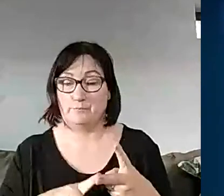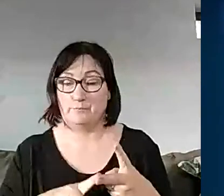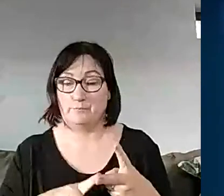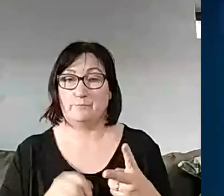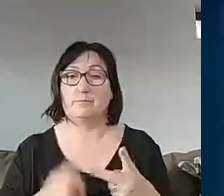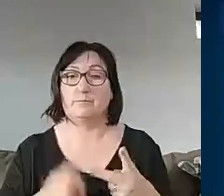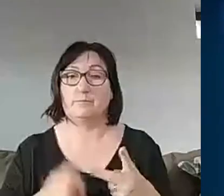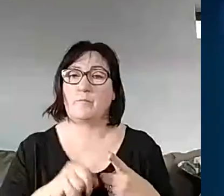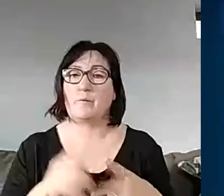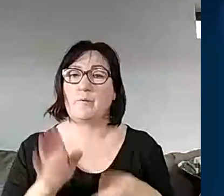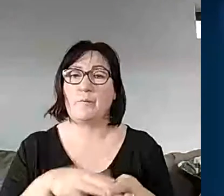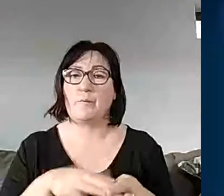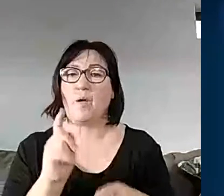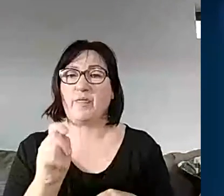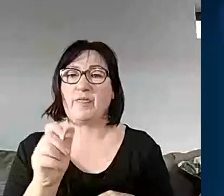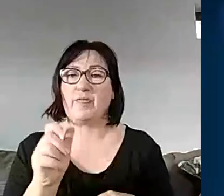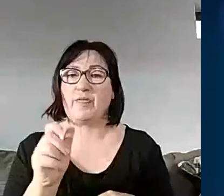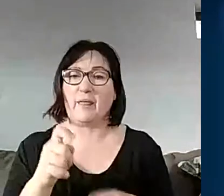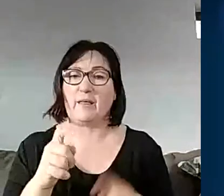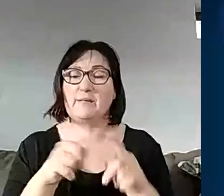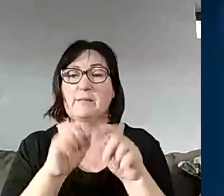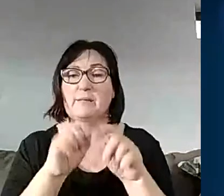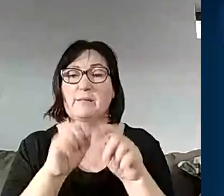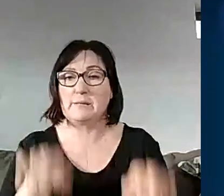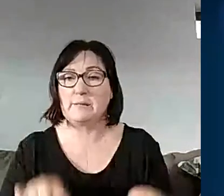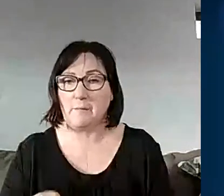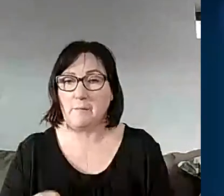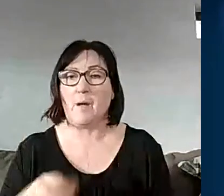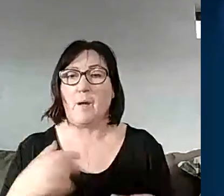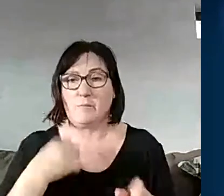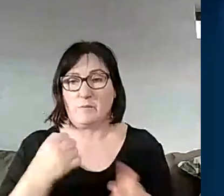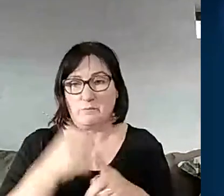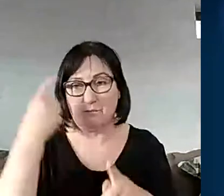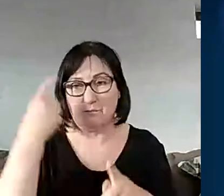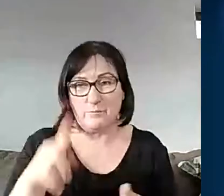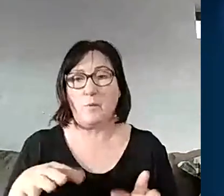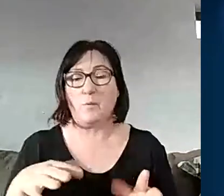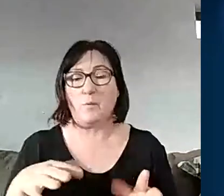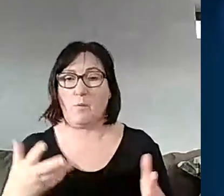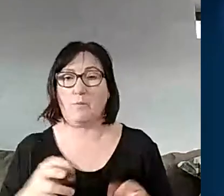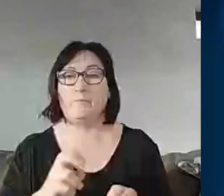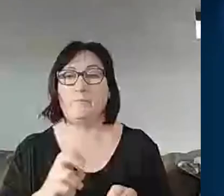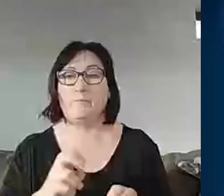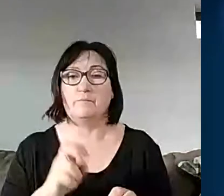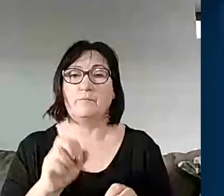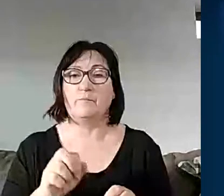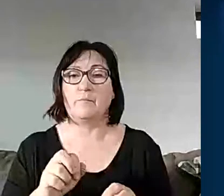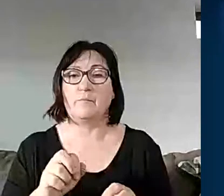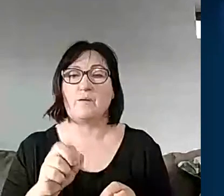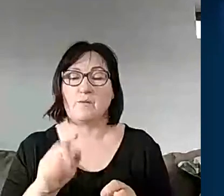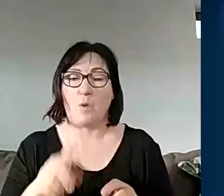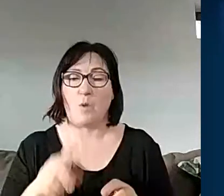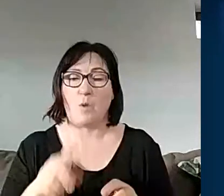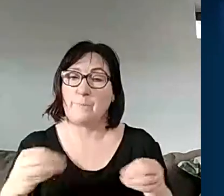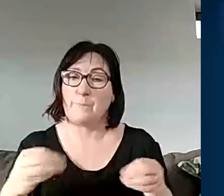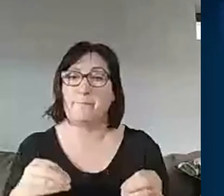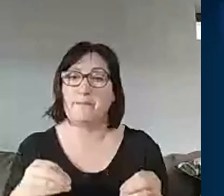I need to apply or notify SARS? So they say business using the turnover tax option can notify SARS to be